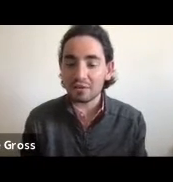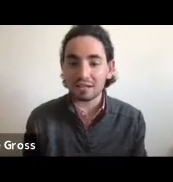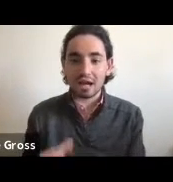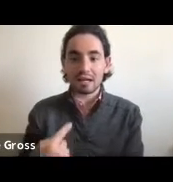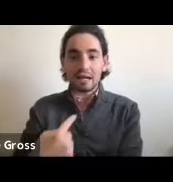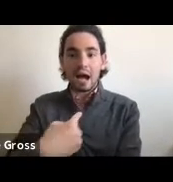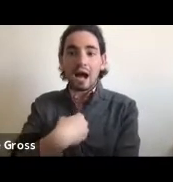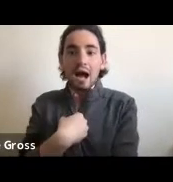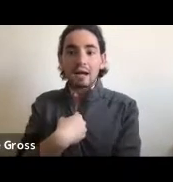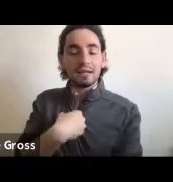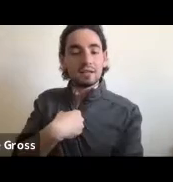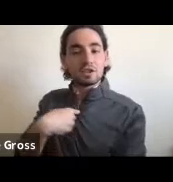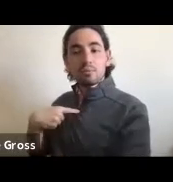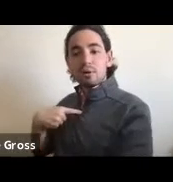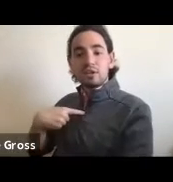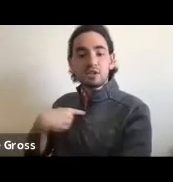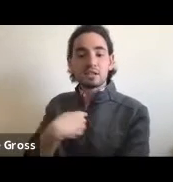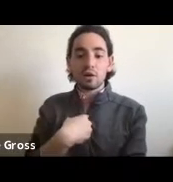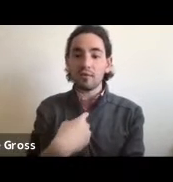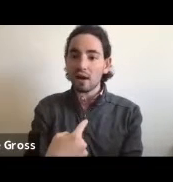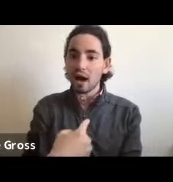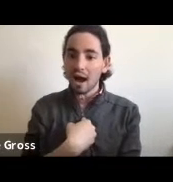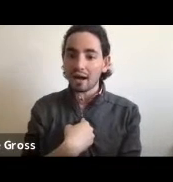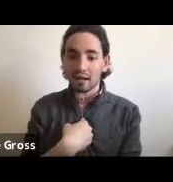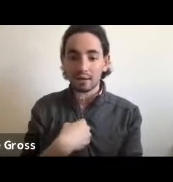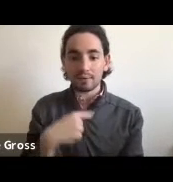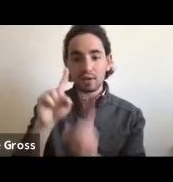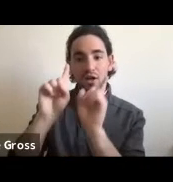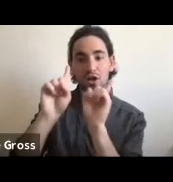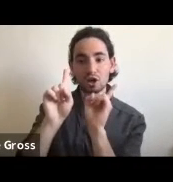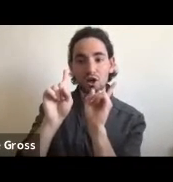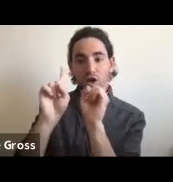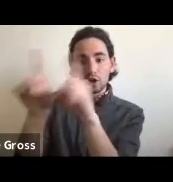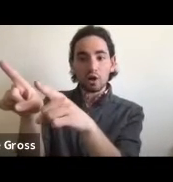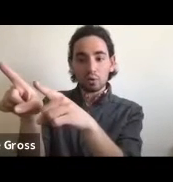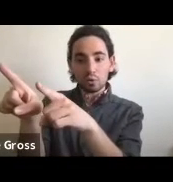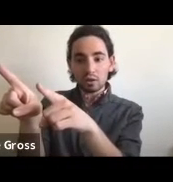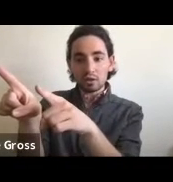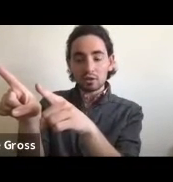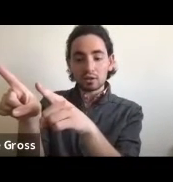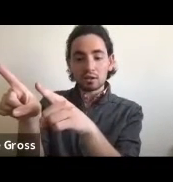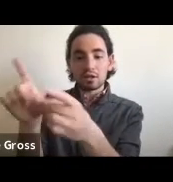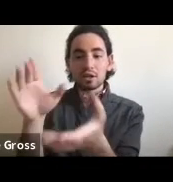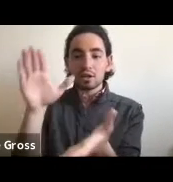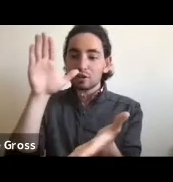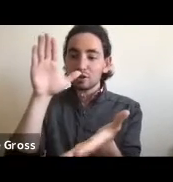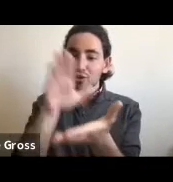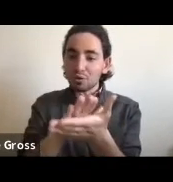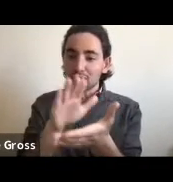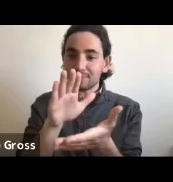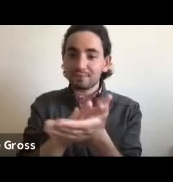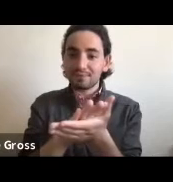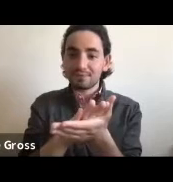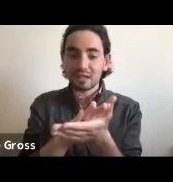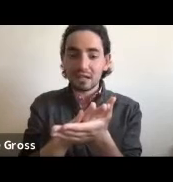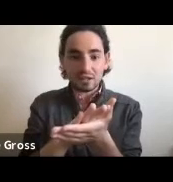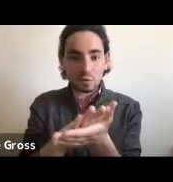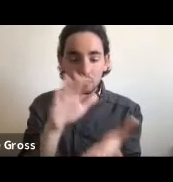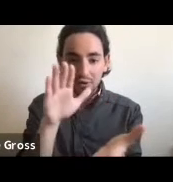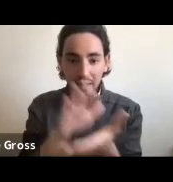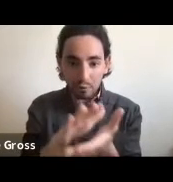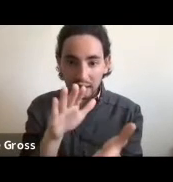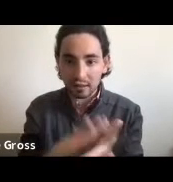On this page, we see how to sign I, so you point to yourself, I go to